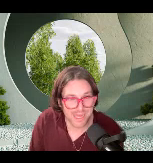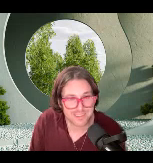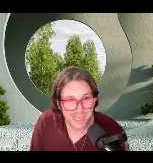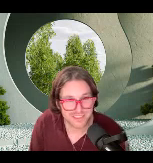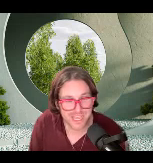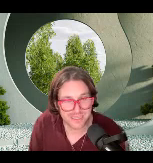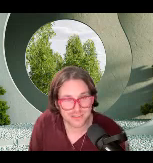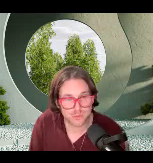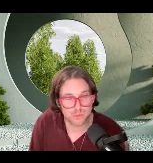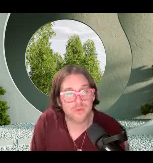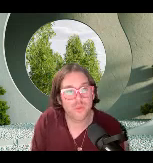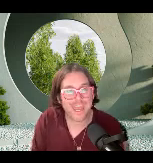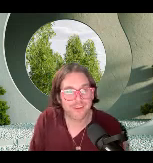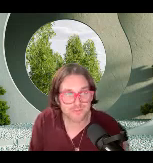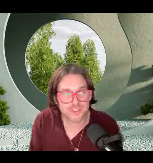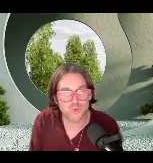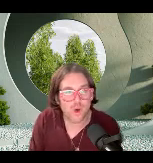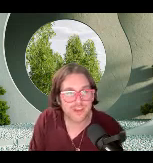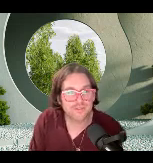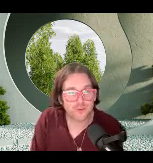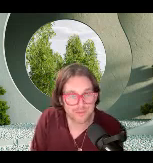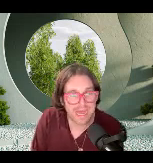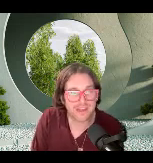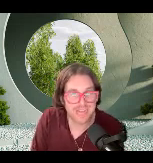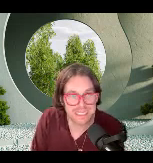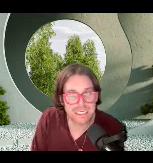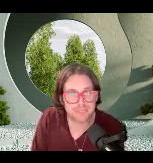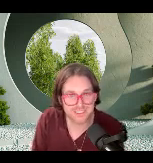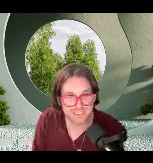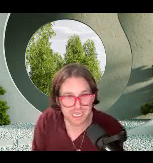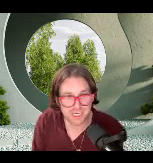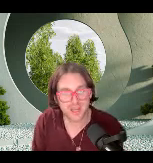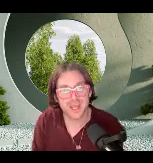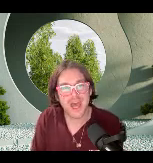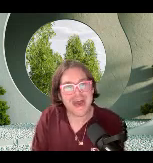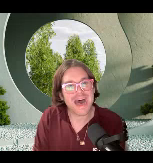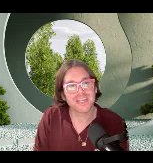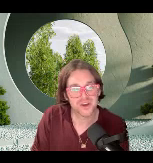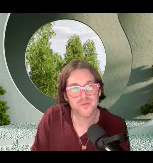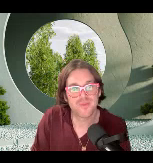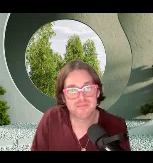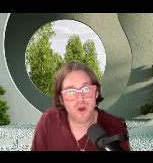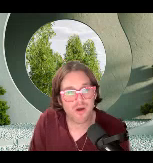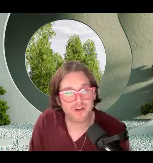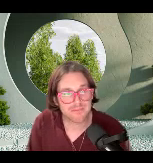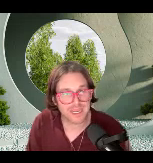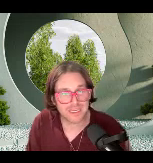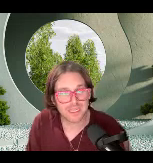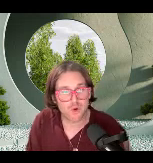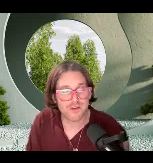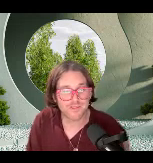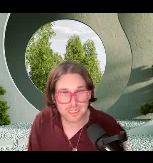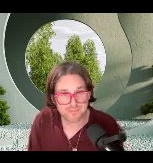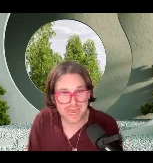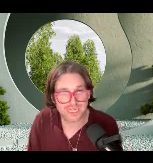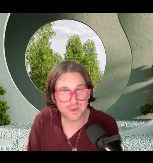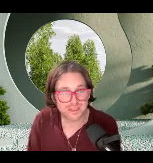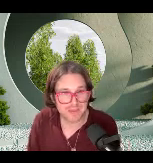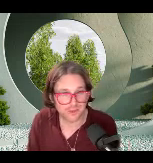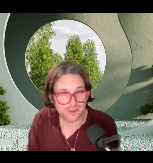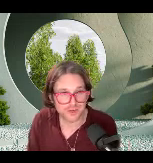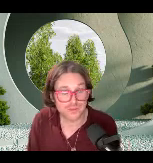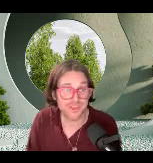that wide net and move away from just one format of content presentation, I know that I'm already making more of an